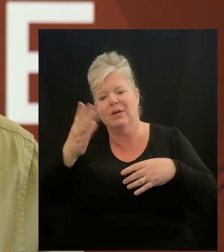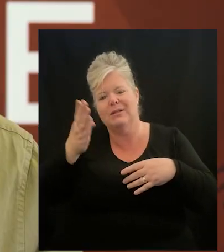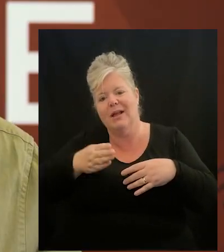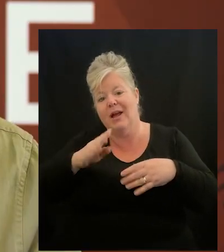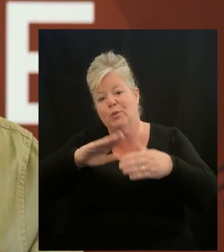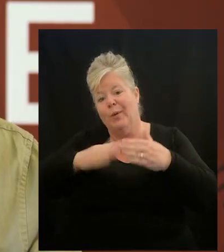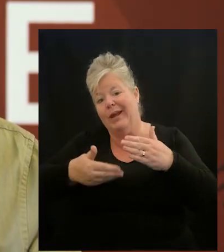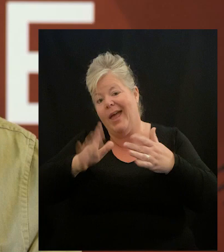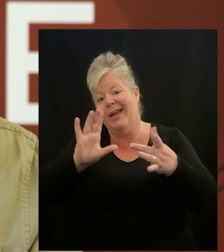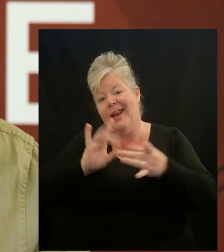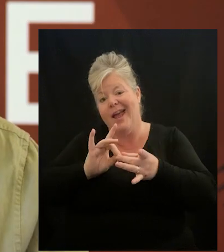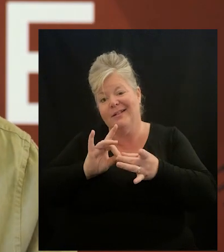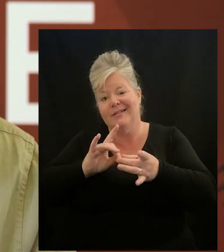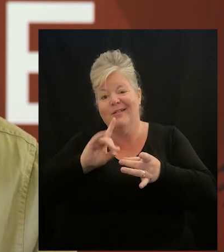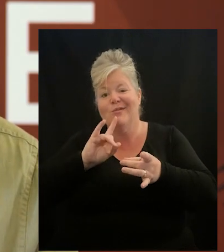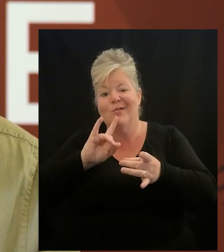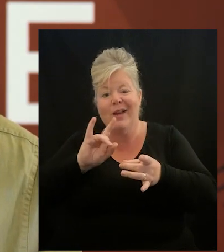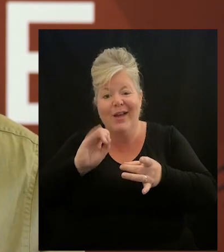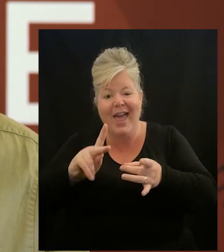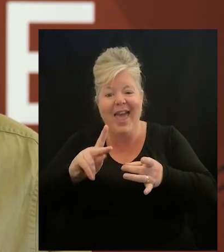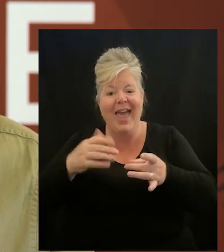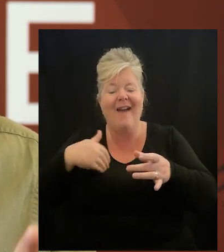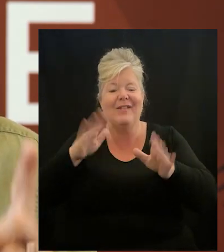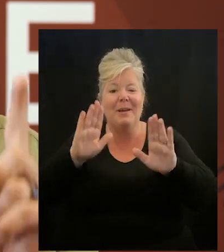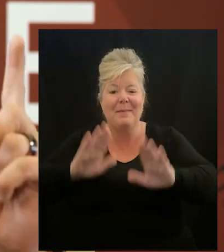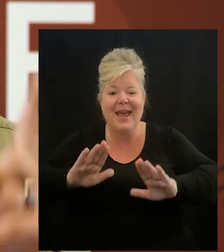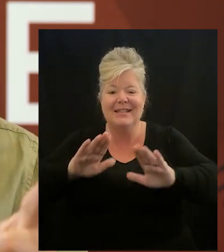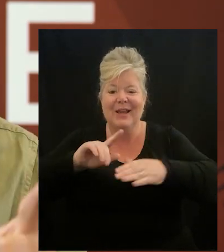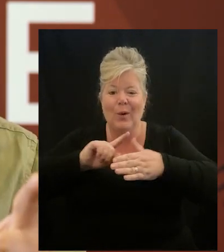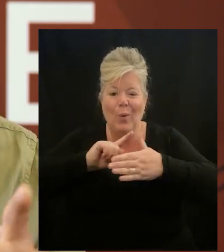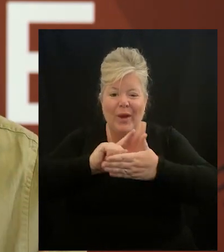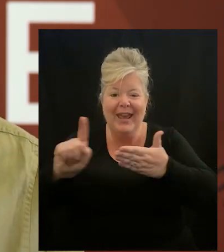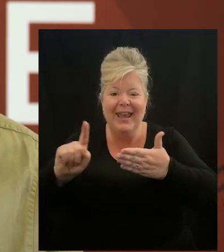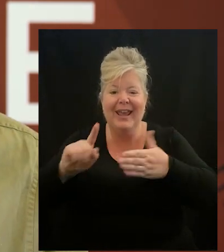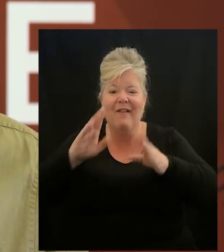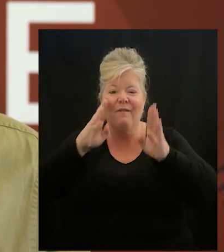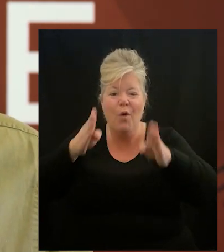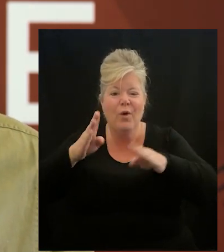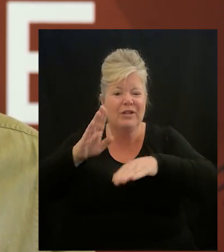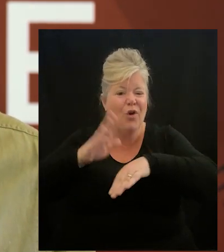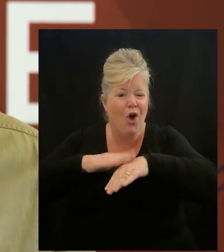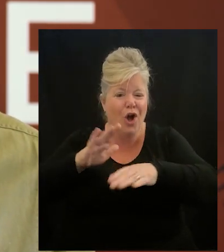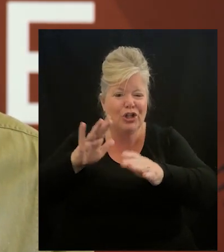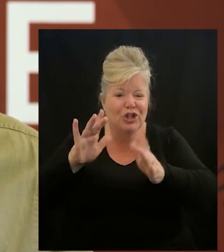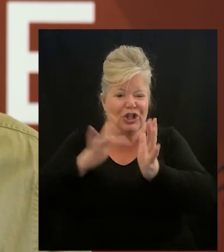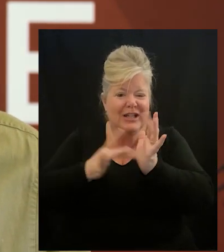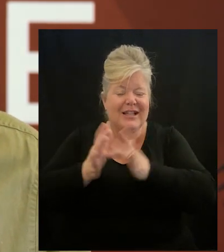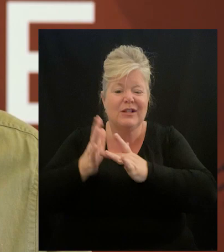pureheart.org/weekendconnect. So be encouraged and have an amazing week. Keep your focus on Him as we continue to love